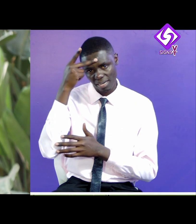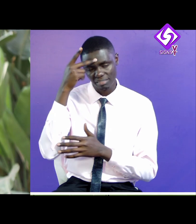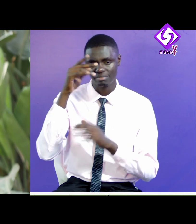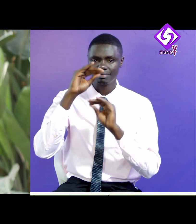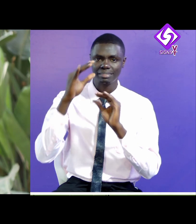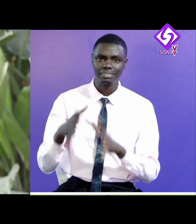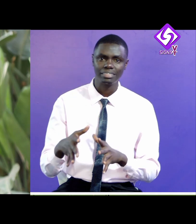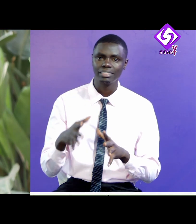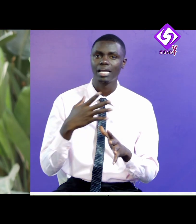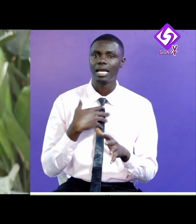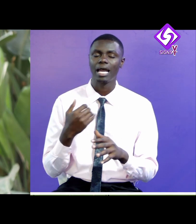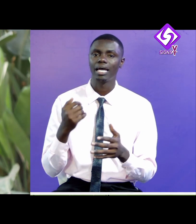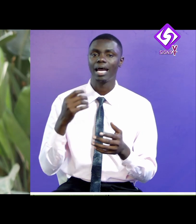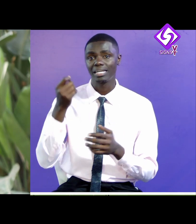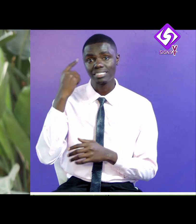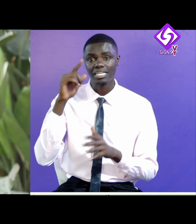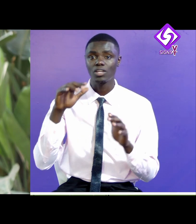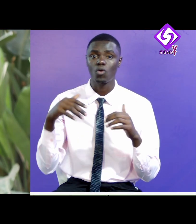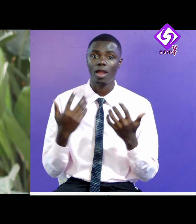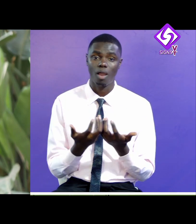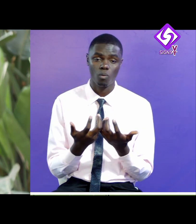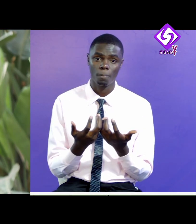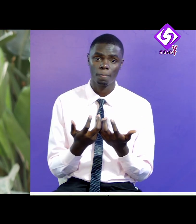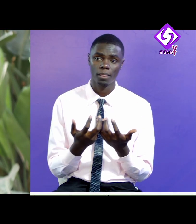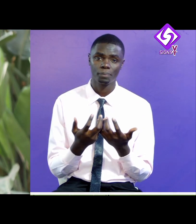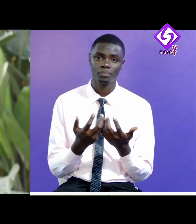the teachers understanding on how to actually